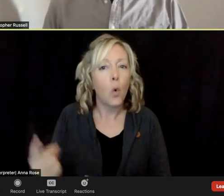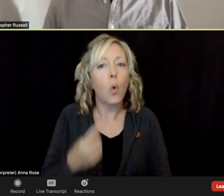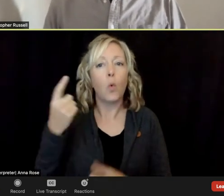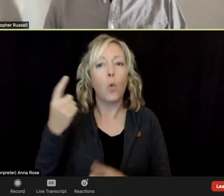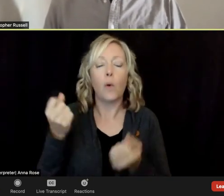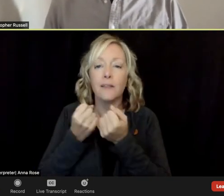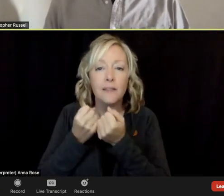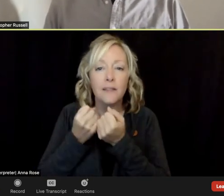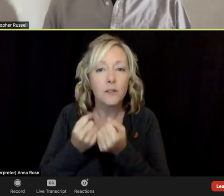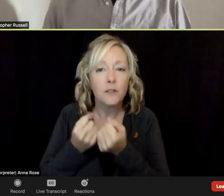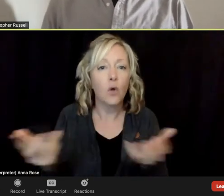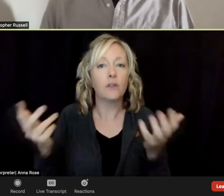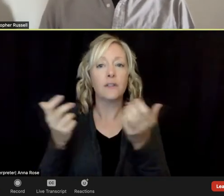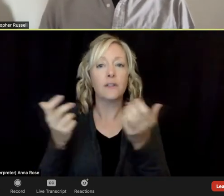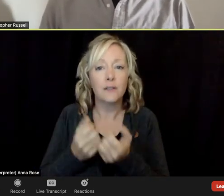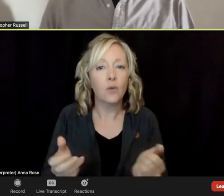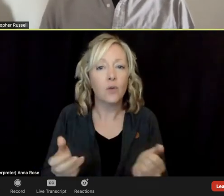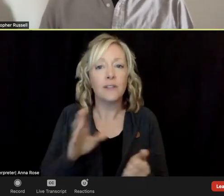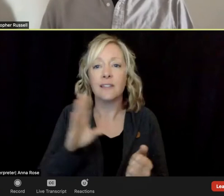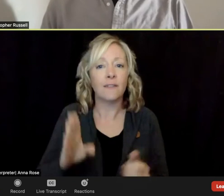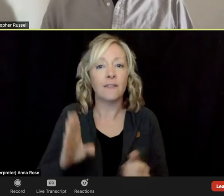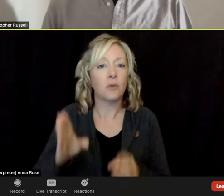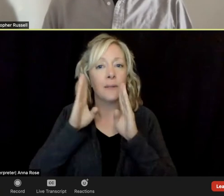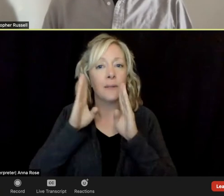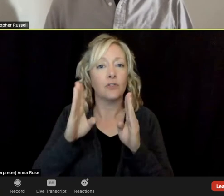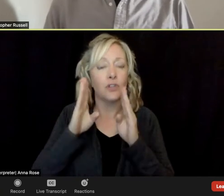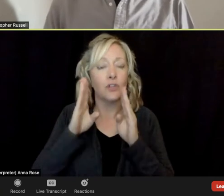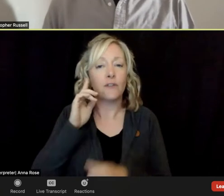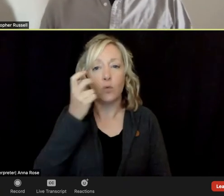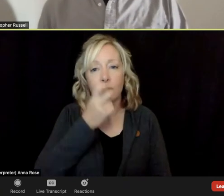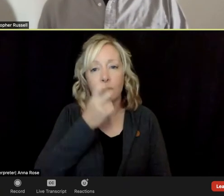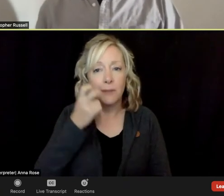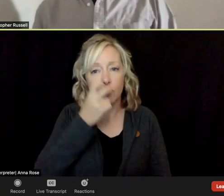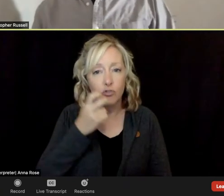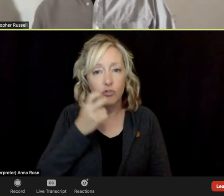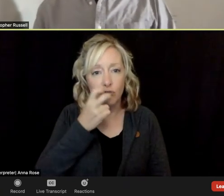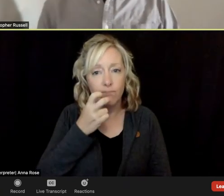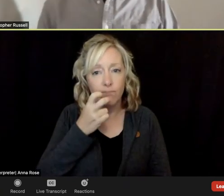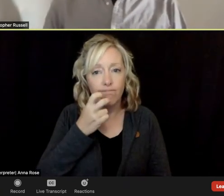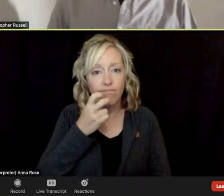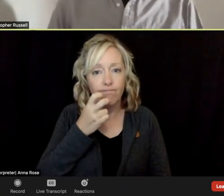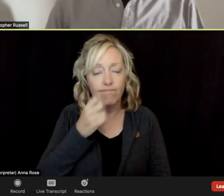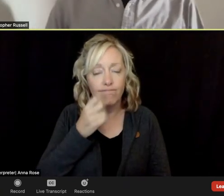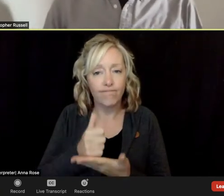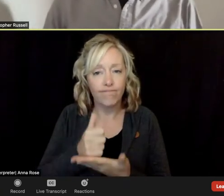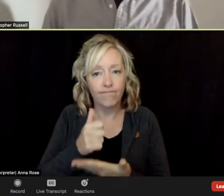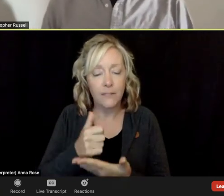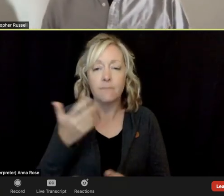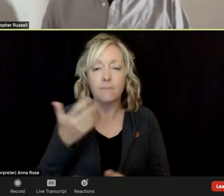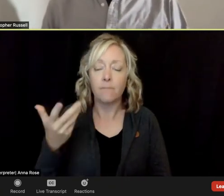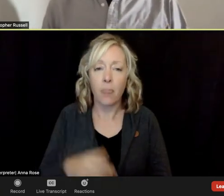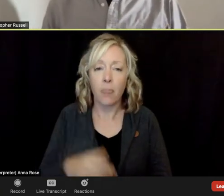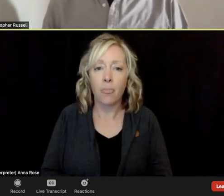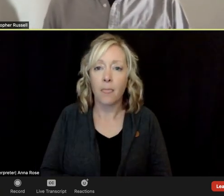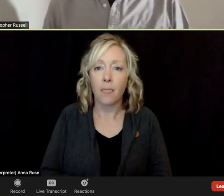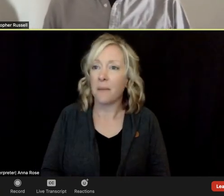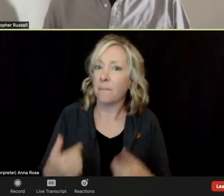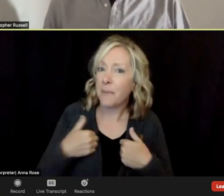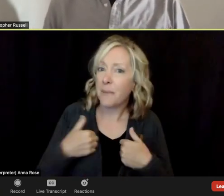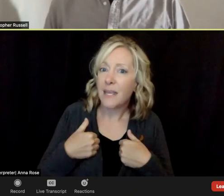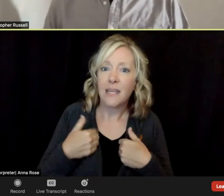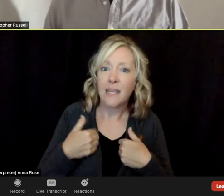exhausted and doesn't attend when he is in the speech room. When and then, like, is it just me? Does he